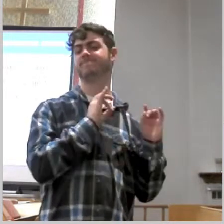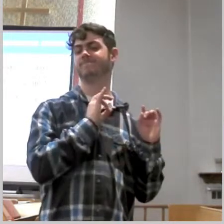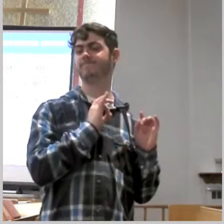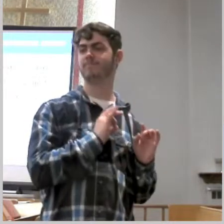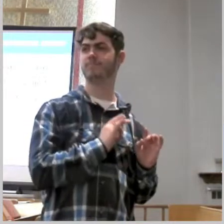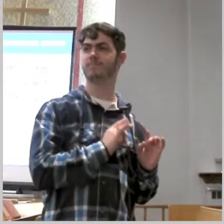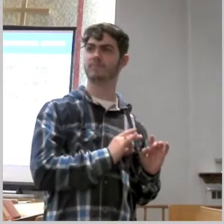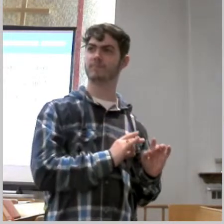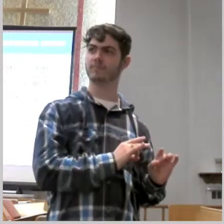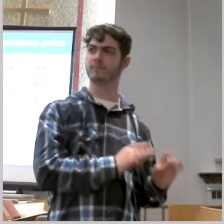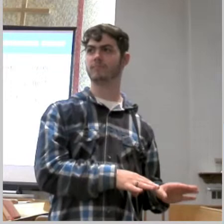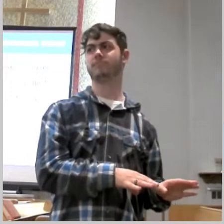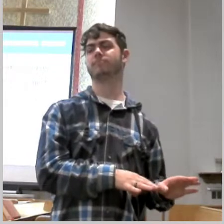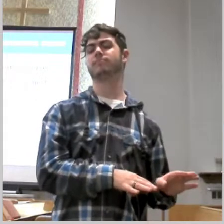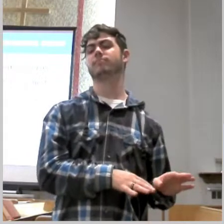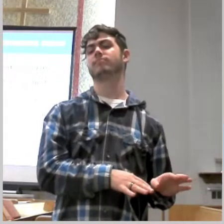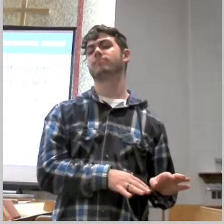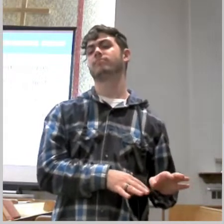and pour